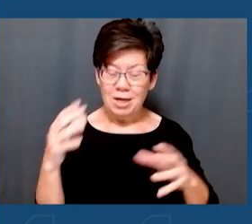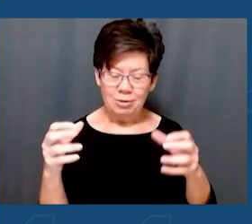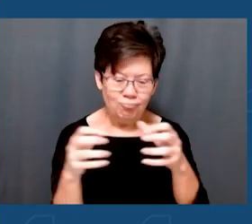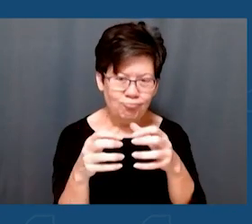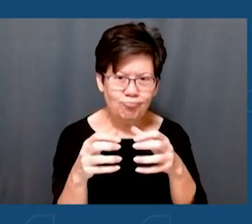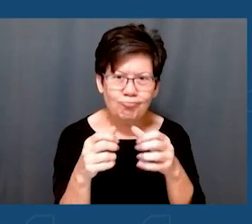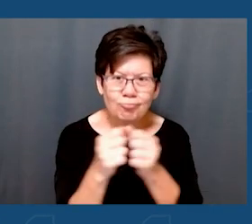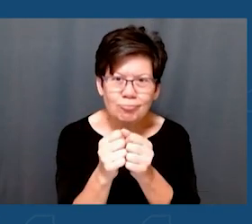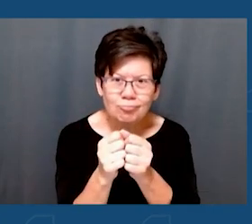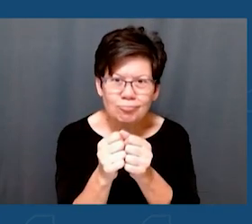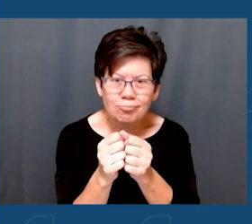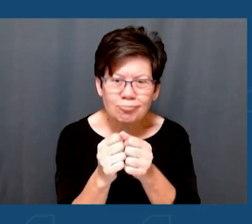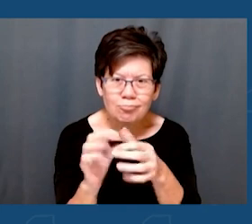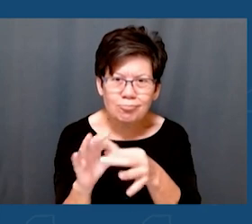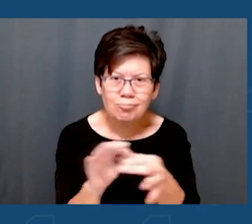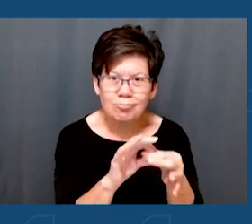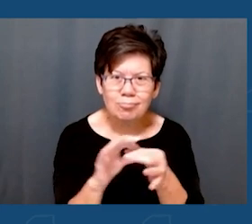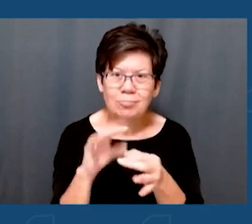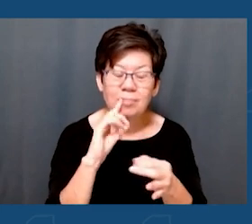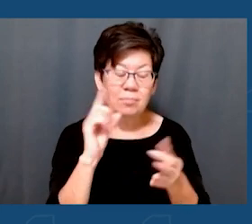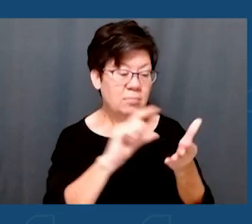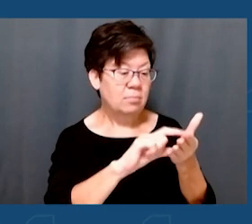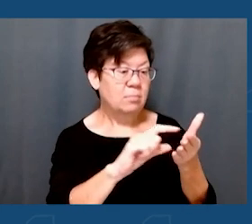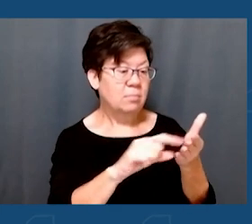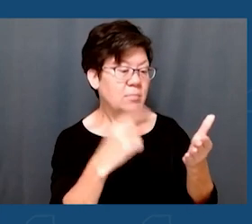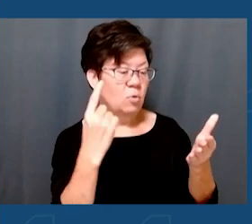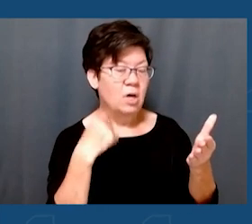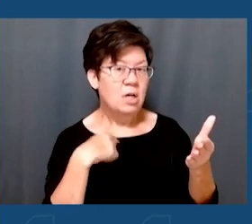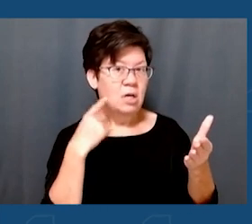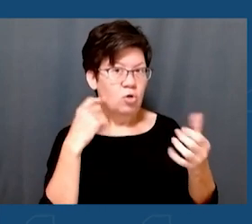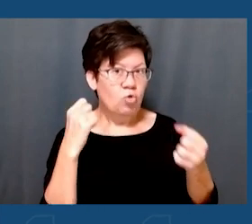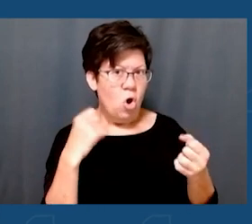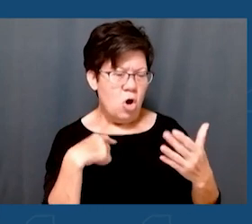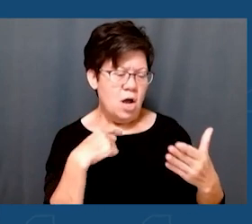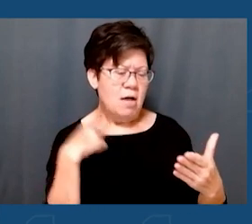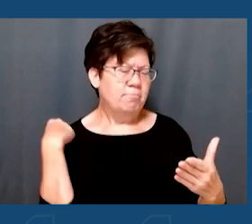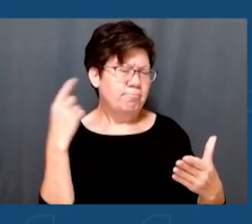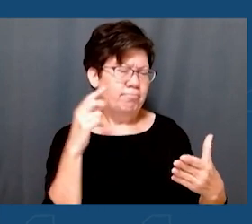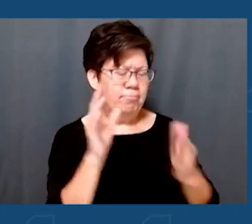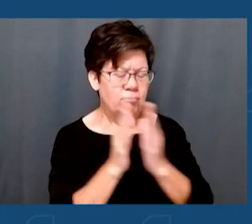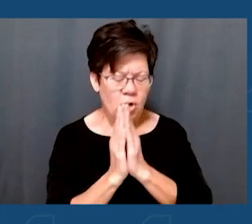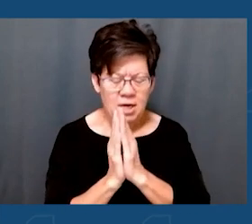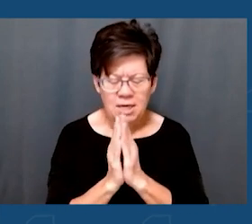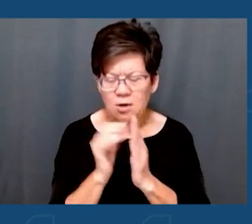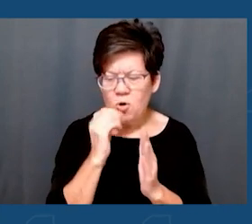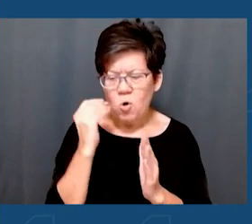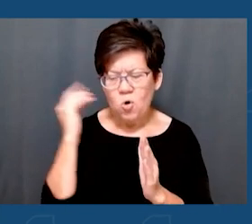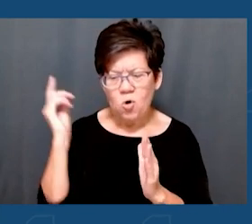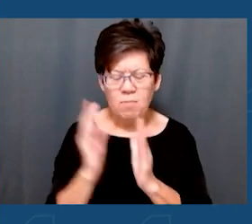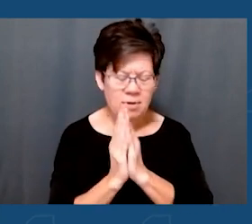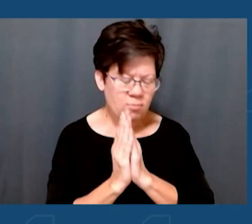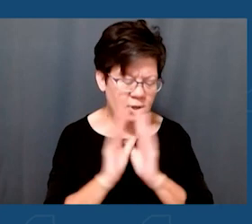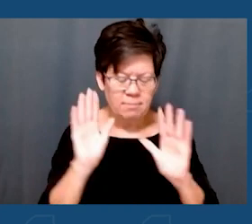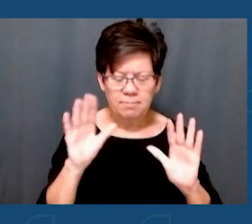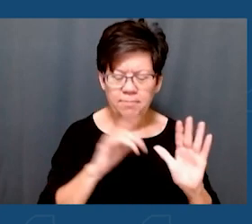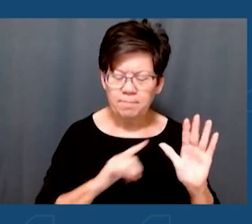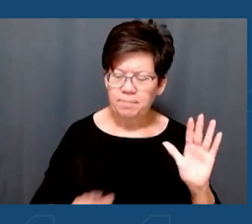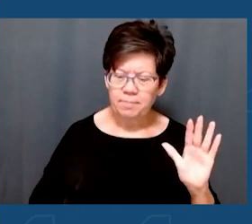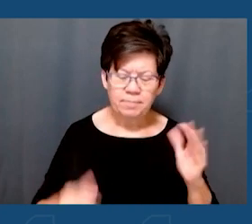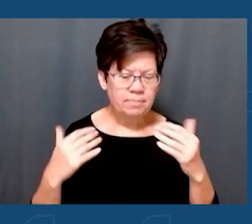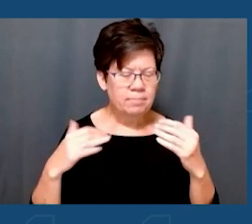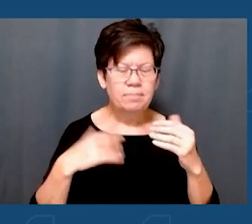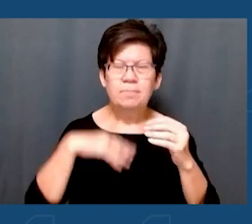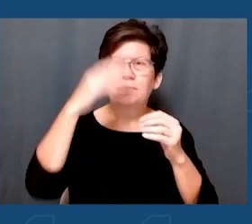There's a powerful scripture that I was praying and I was saying back home, and I was saying, Lord, man, I